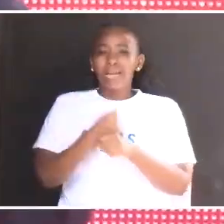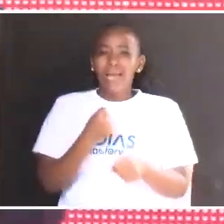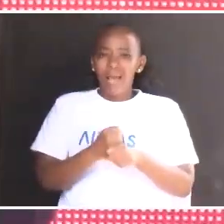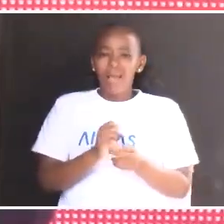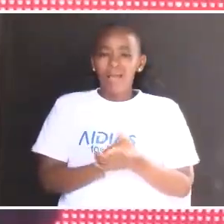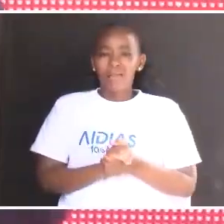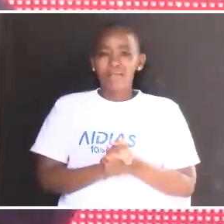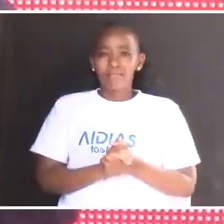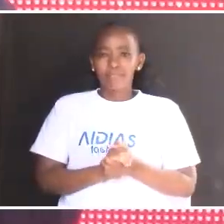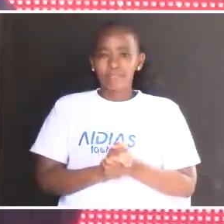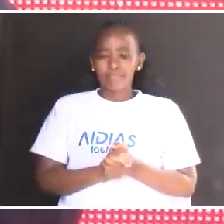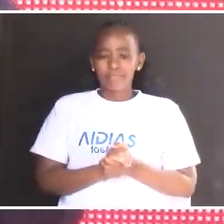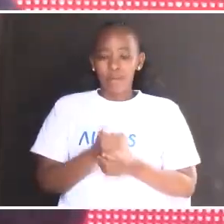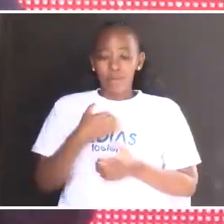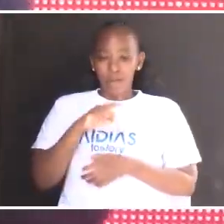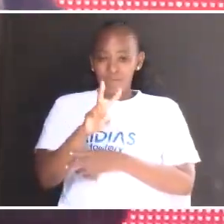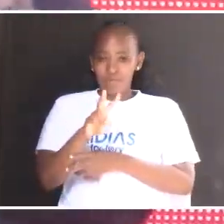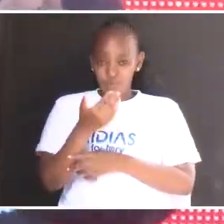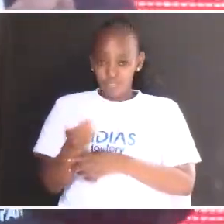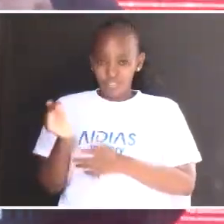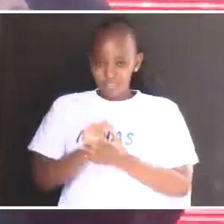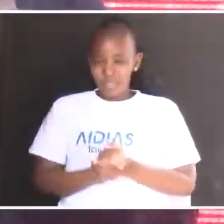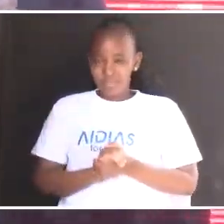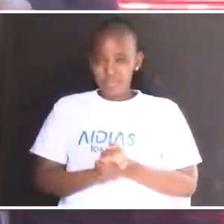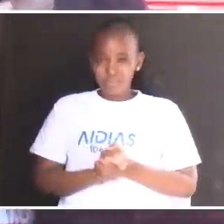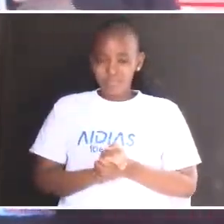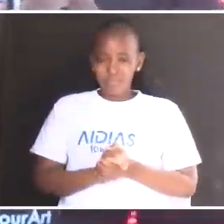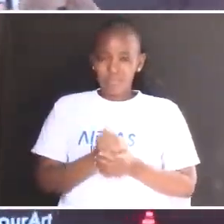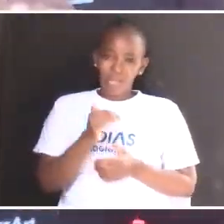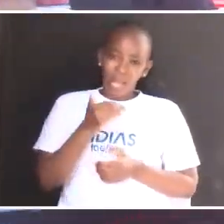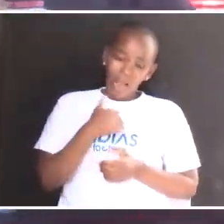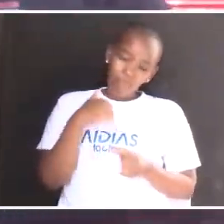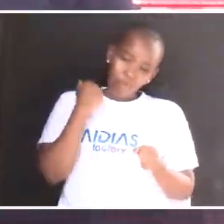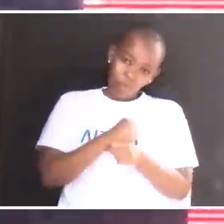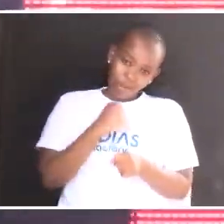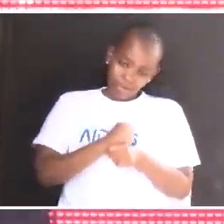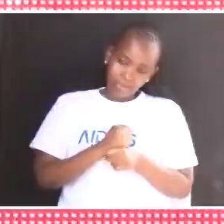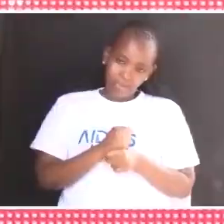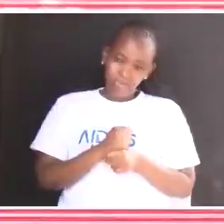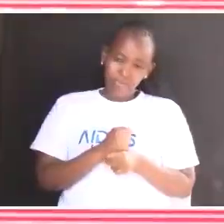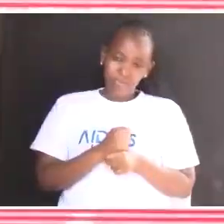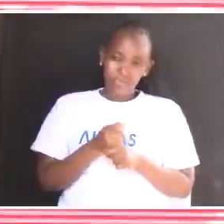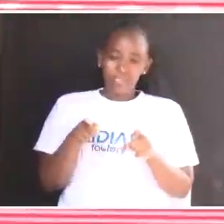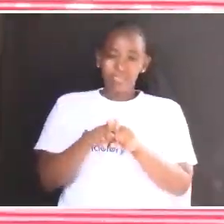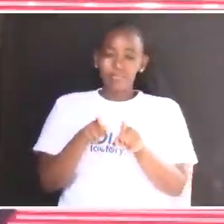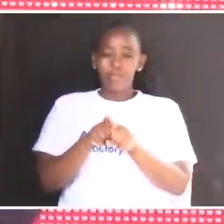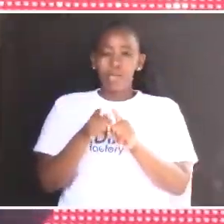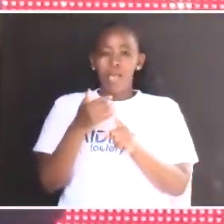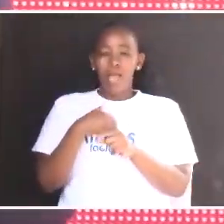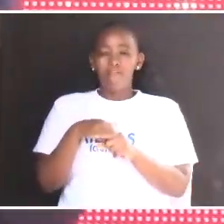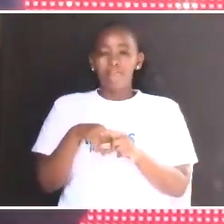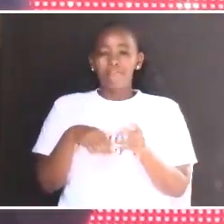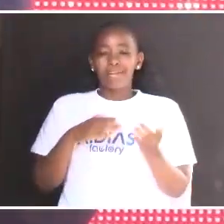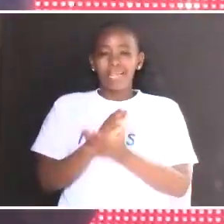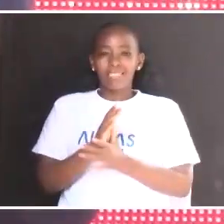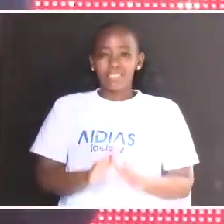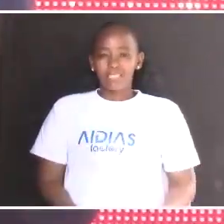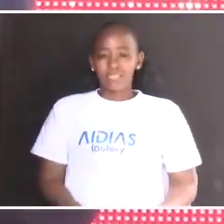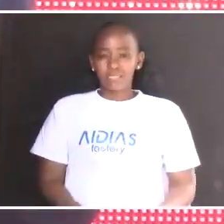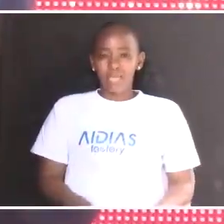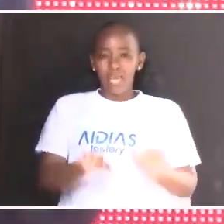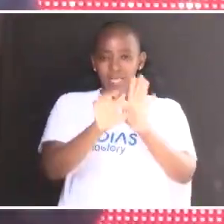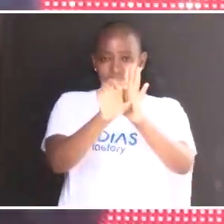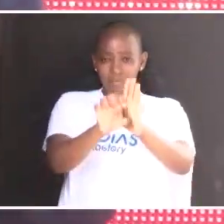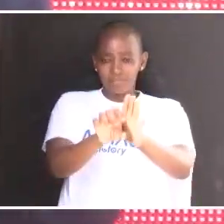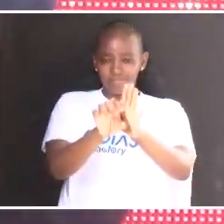ni haki. Because there are two things. There is the work, and then there are the rights. Let me use an